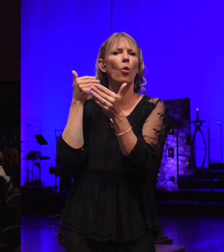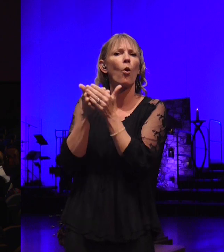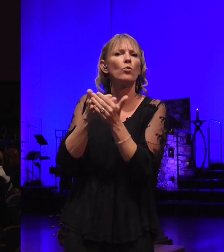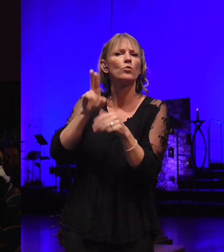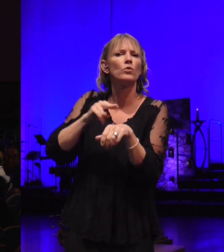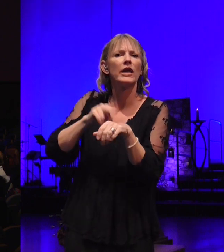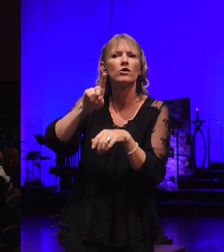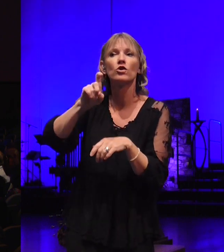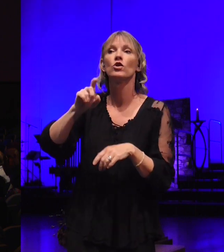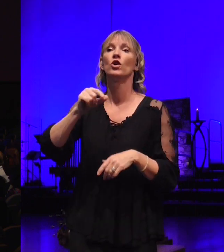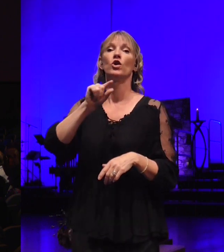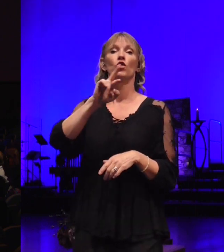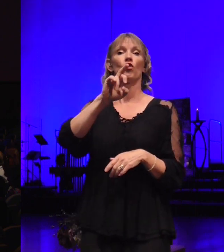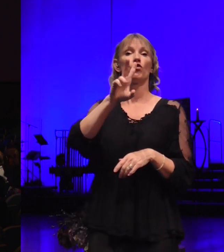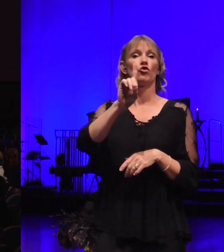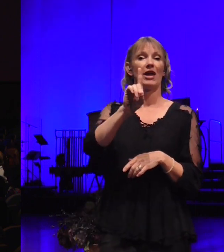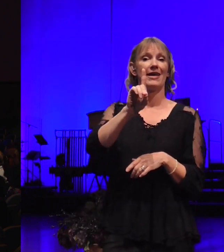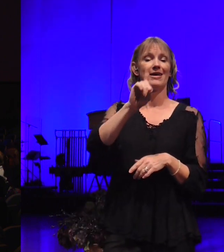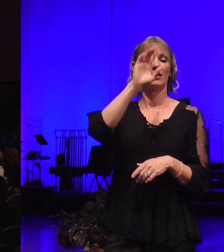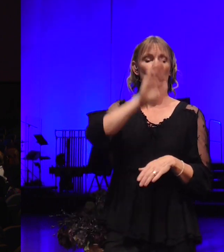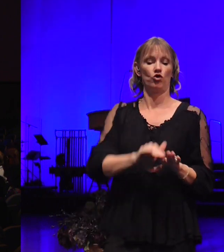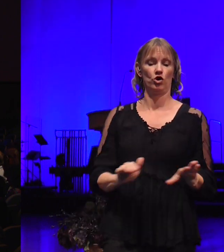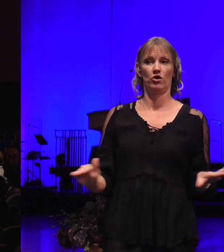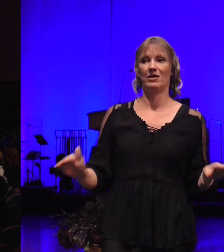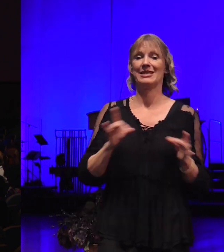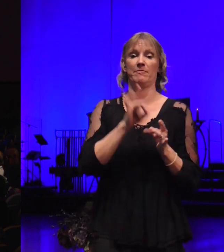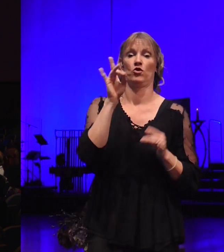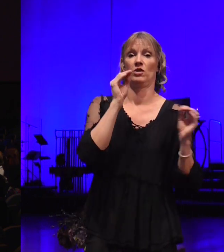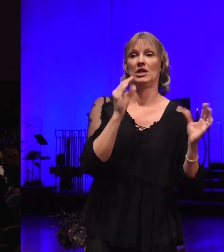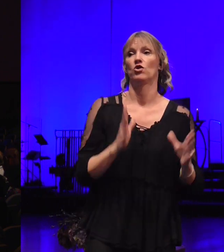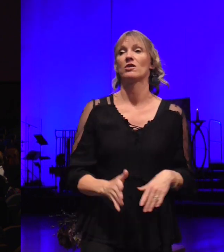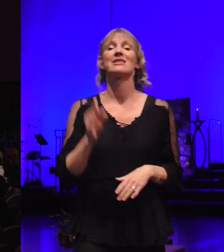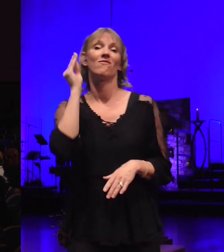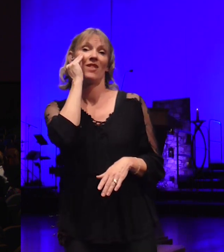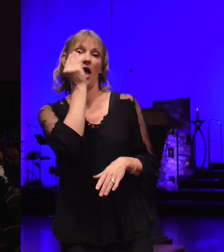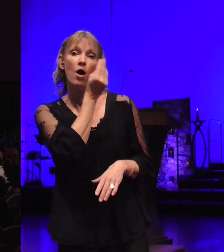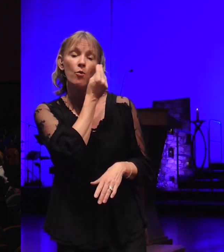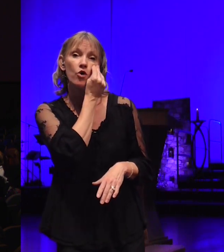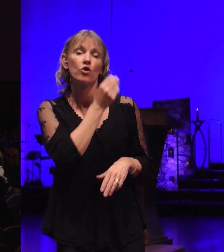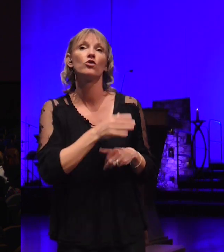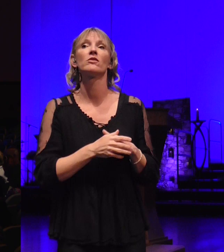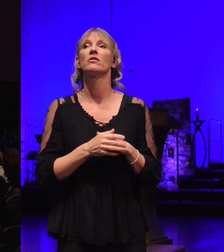Grandkids. Our spiritual teachers. Flowers.